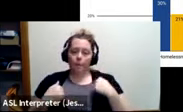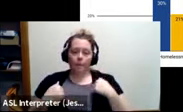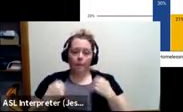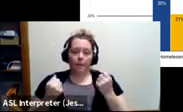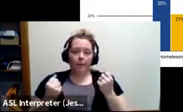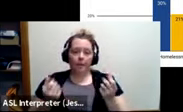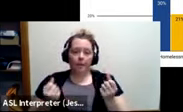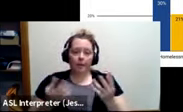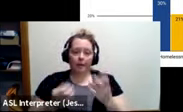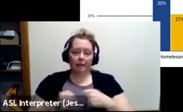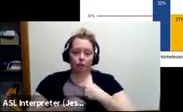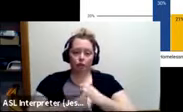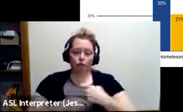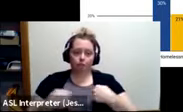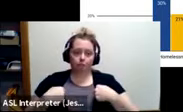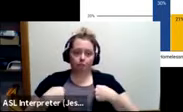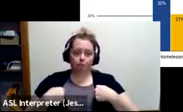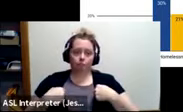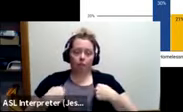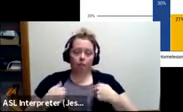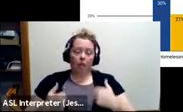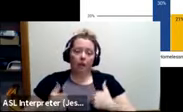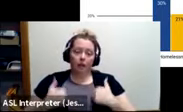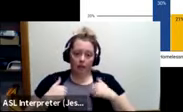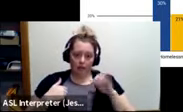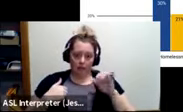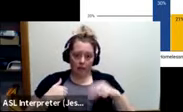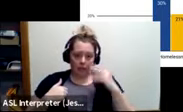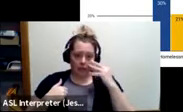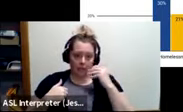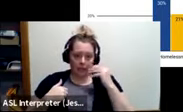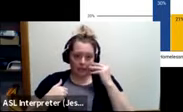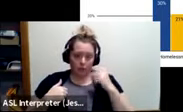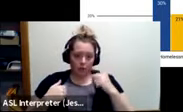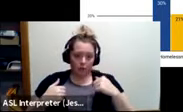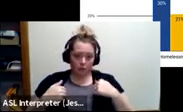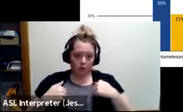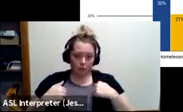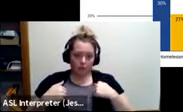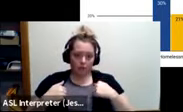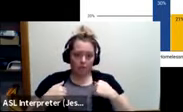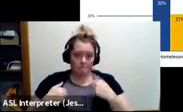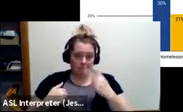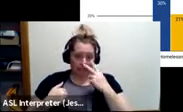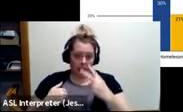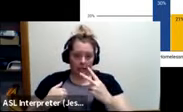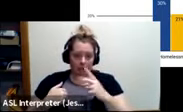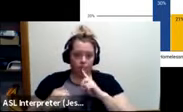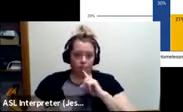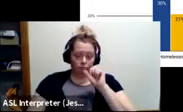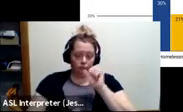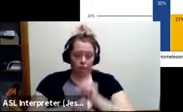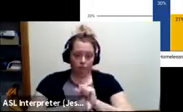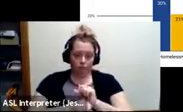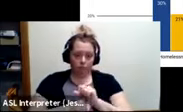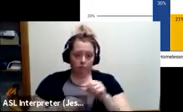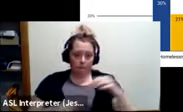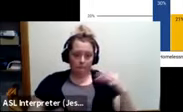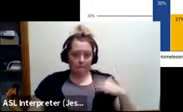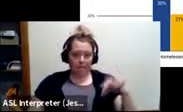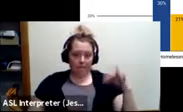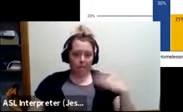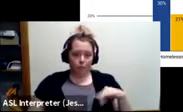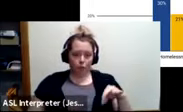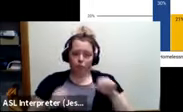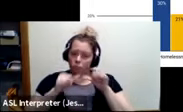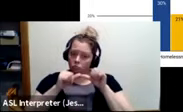And living that experience and seeing that this is happening in Pittsburgh and continuing to happen in